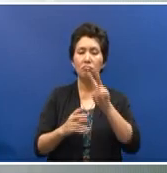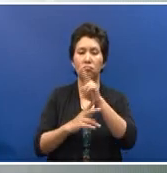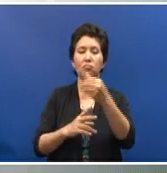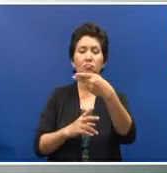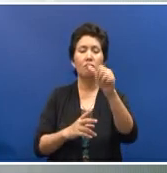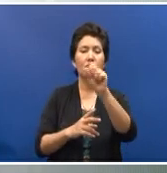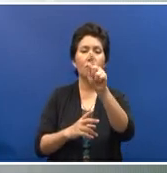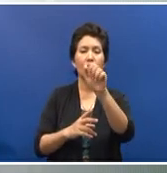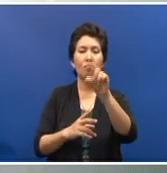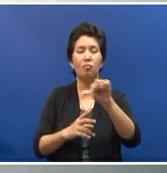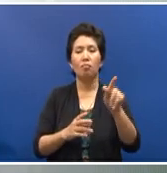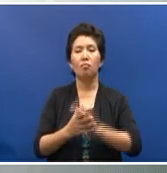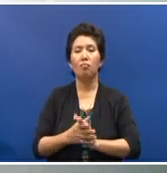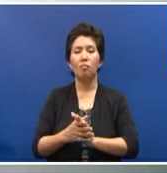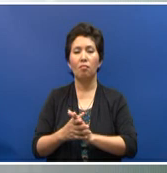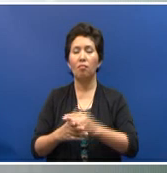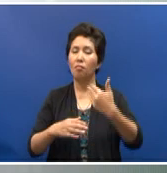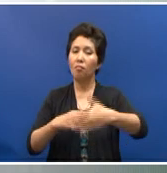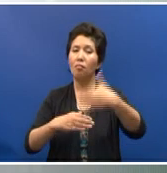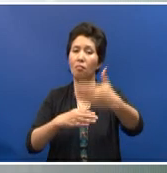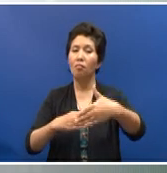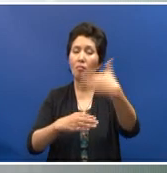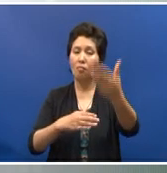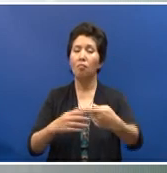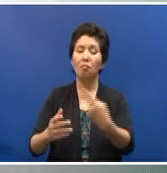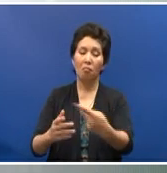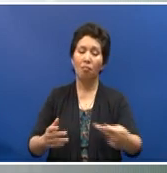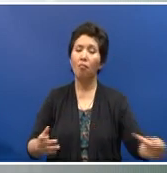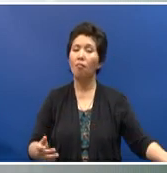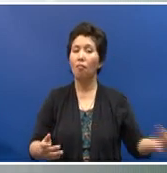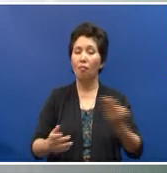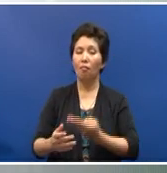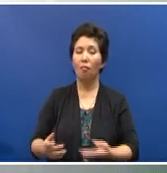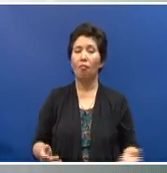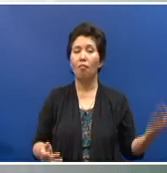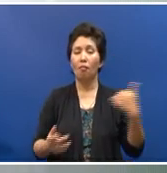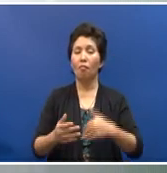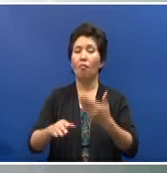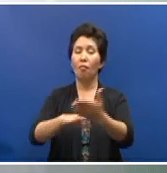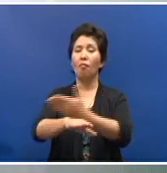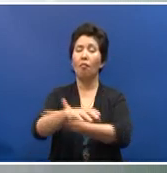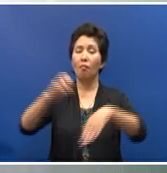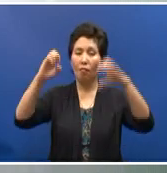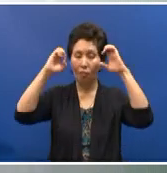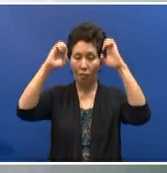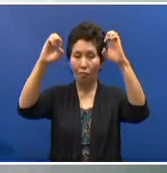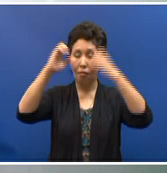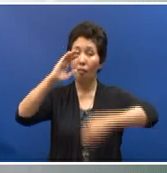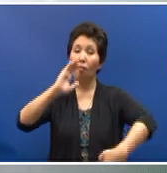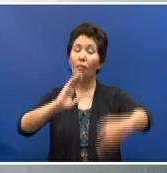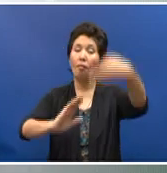speech, okay, and assembly, the extent of property rights, okay, and access to education,